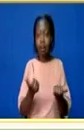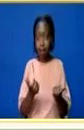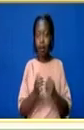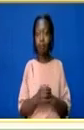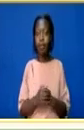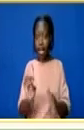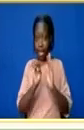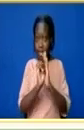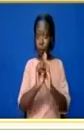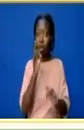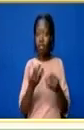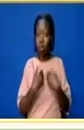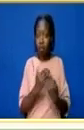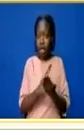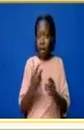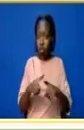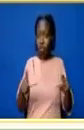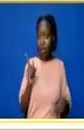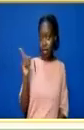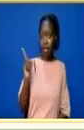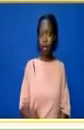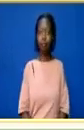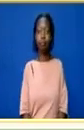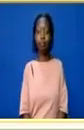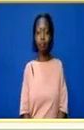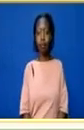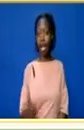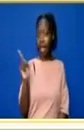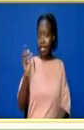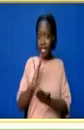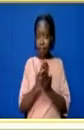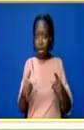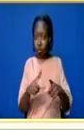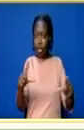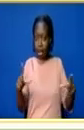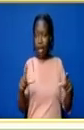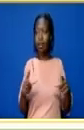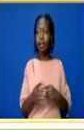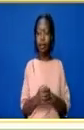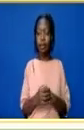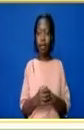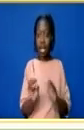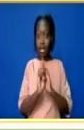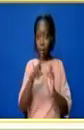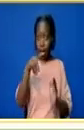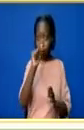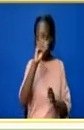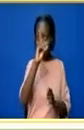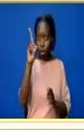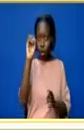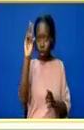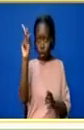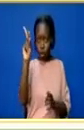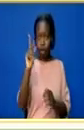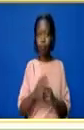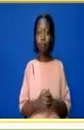example, you have that portion of land. Mm. That portion, let's call it a paddock. Okay. You put, it's supposed to